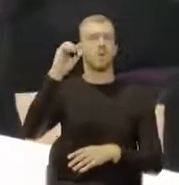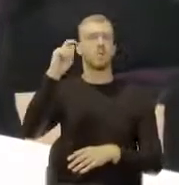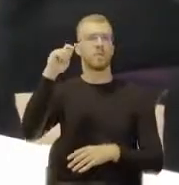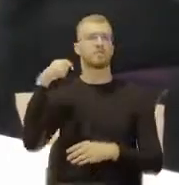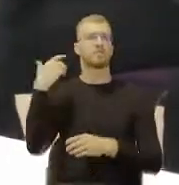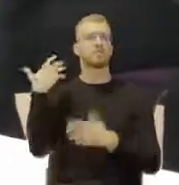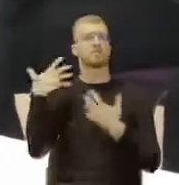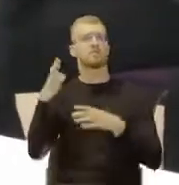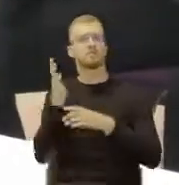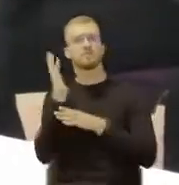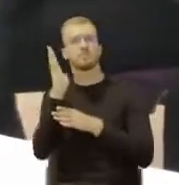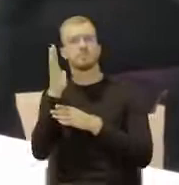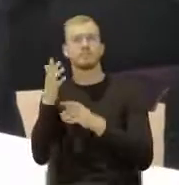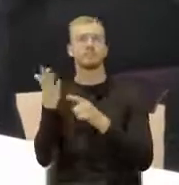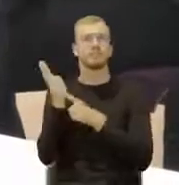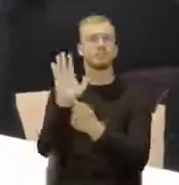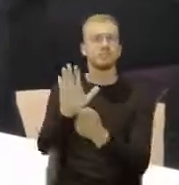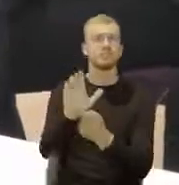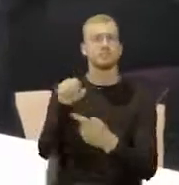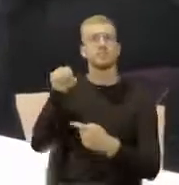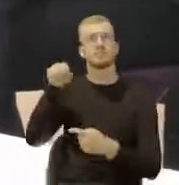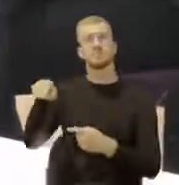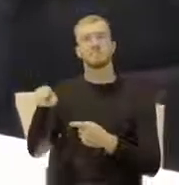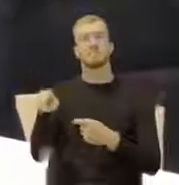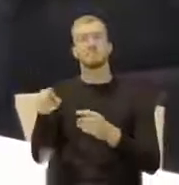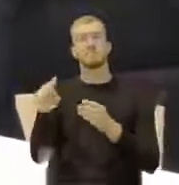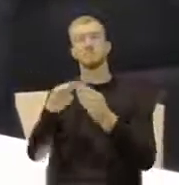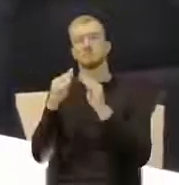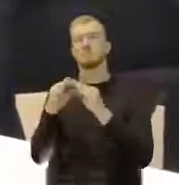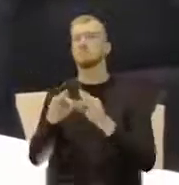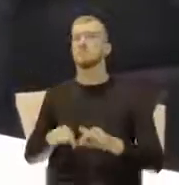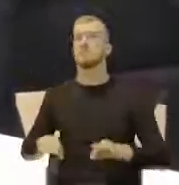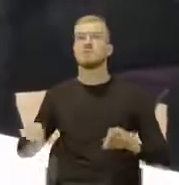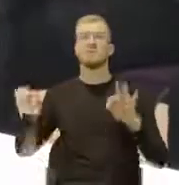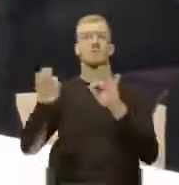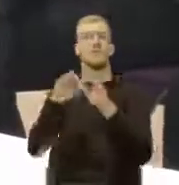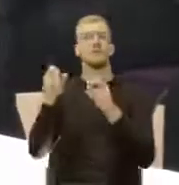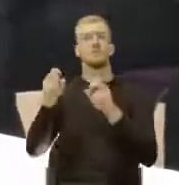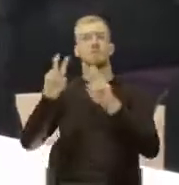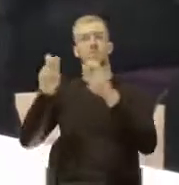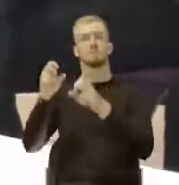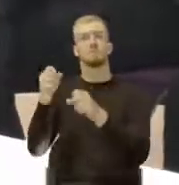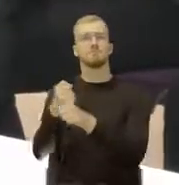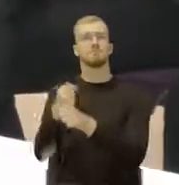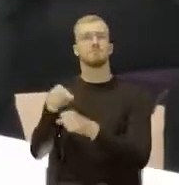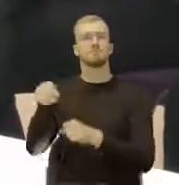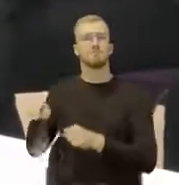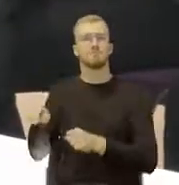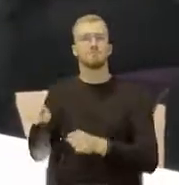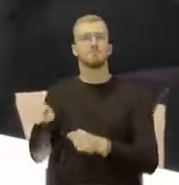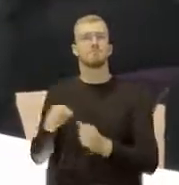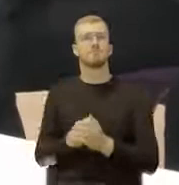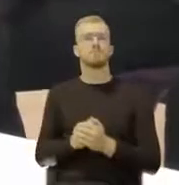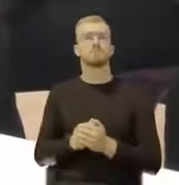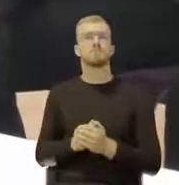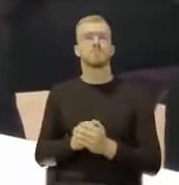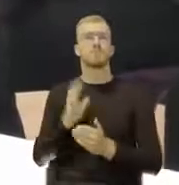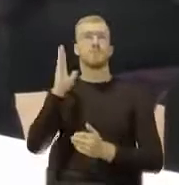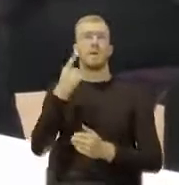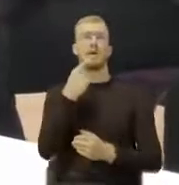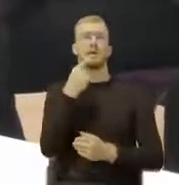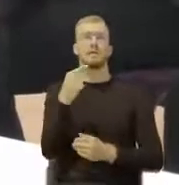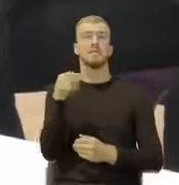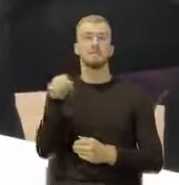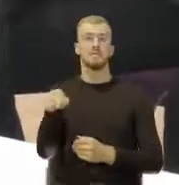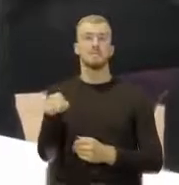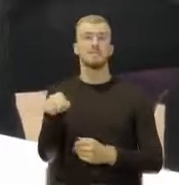key role. And of course, I will speak from the perspective of public transport and urban mobility. So,